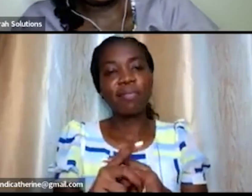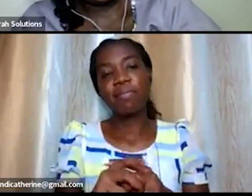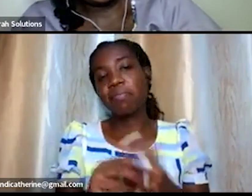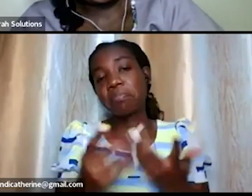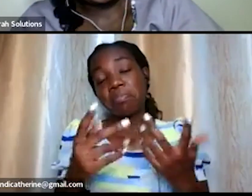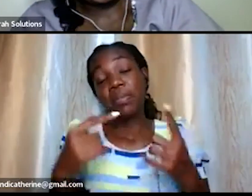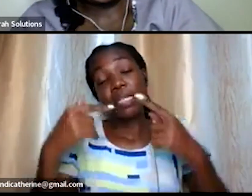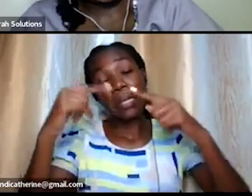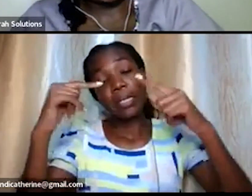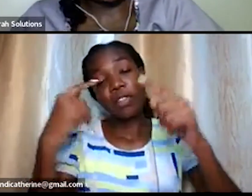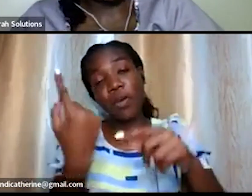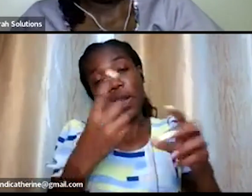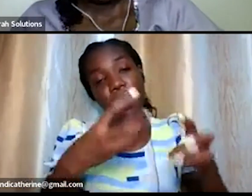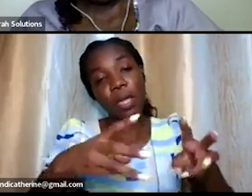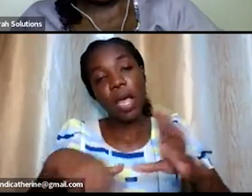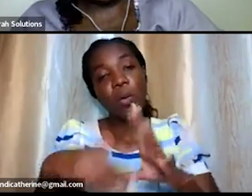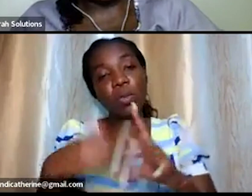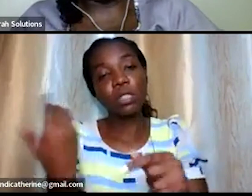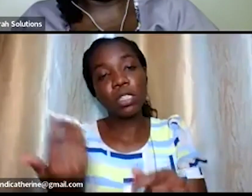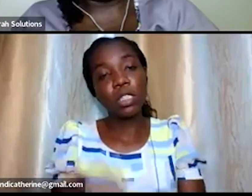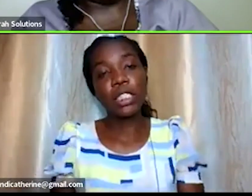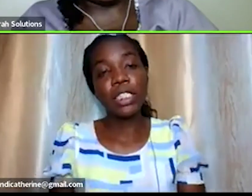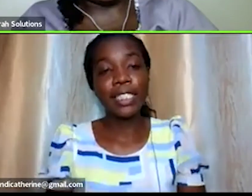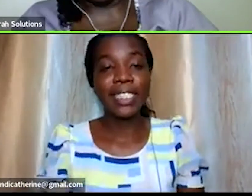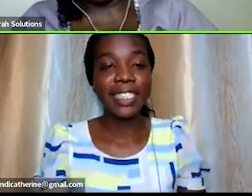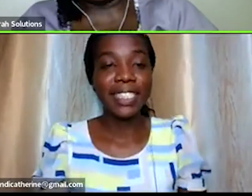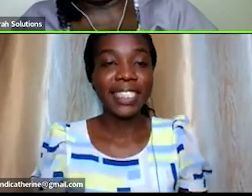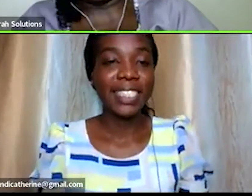success is the only way out.